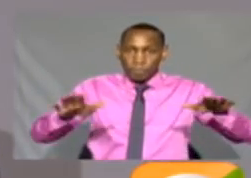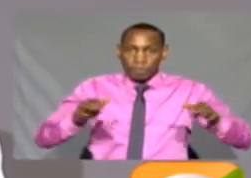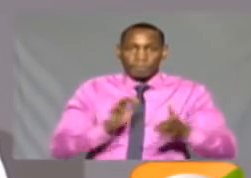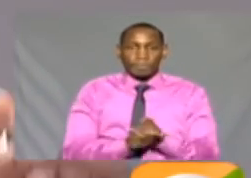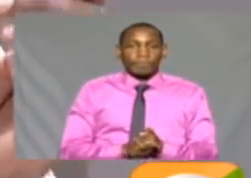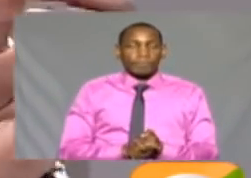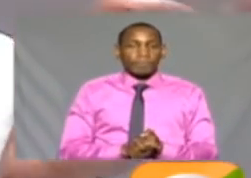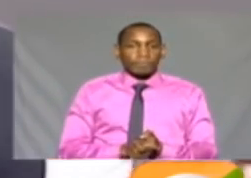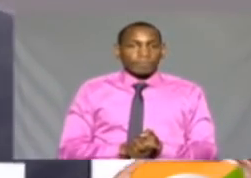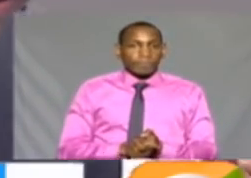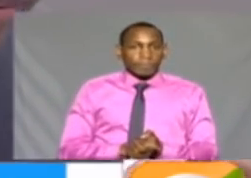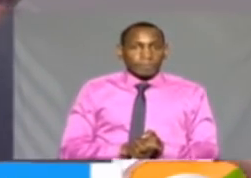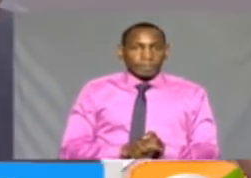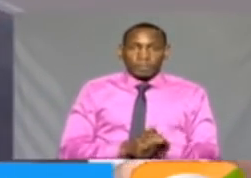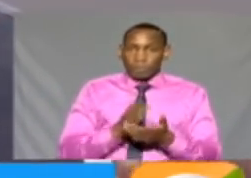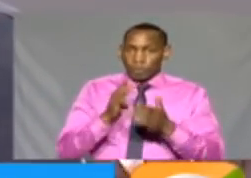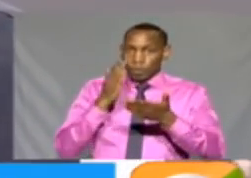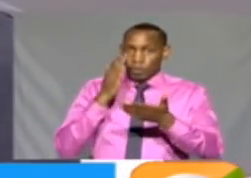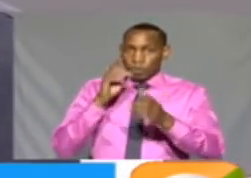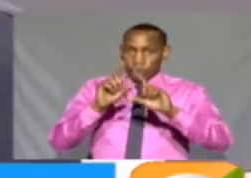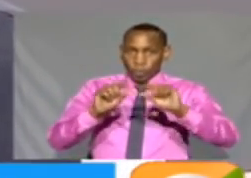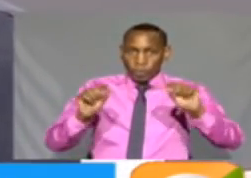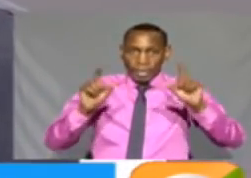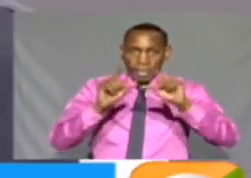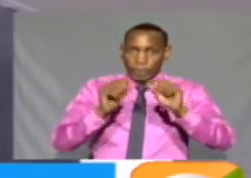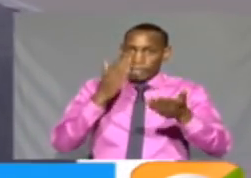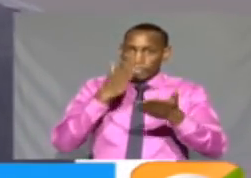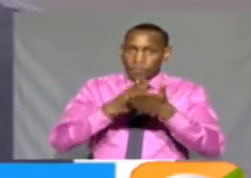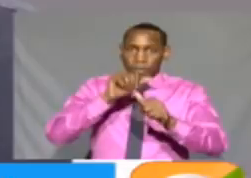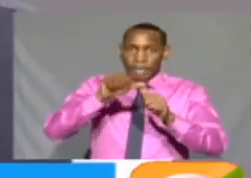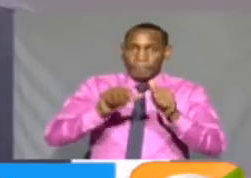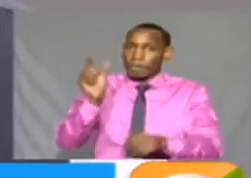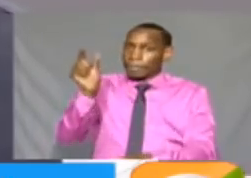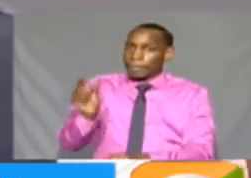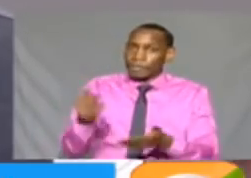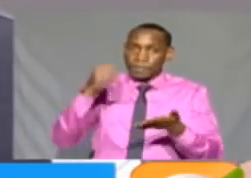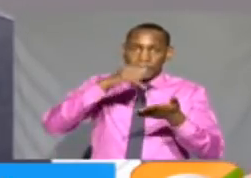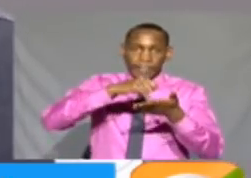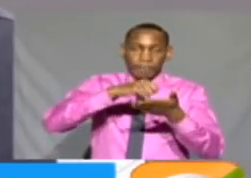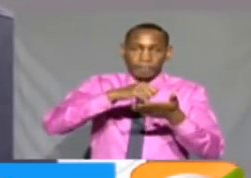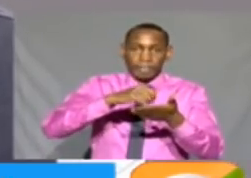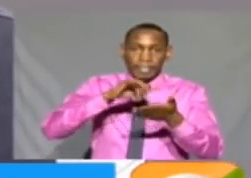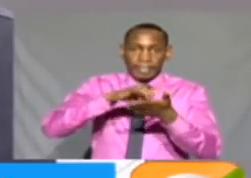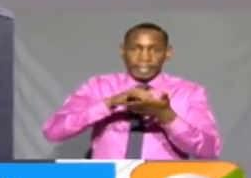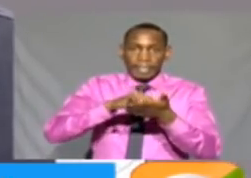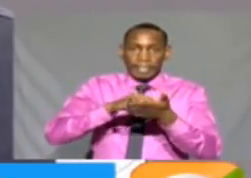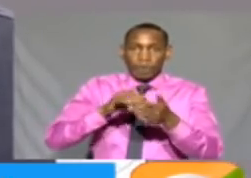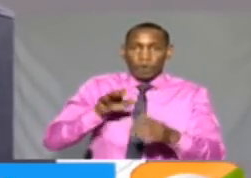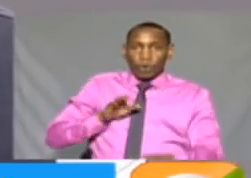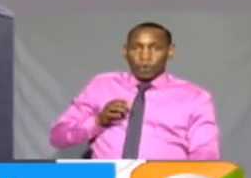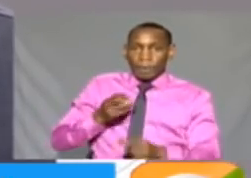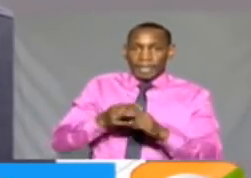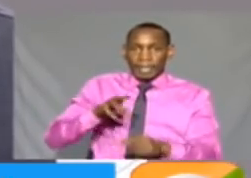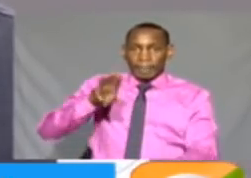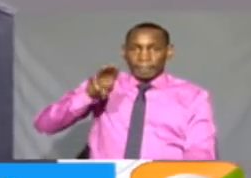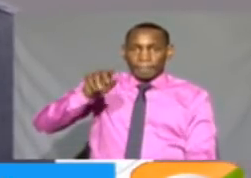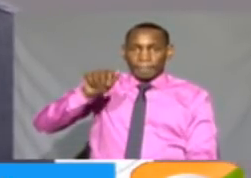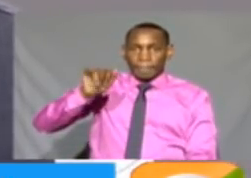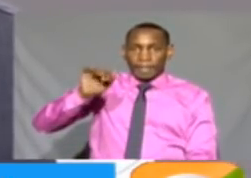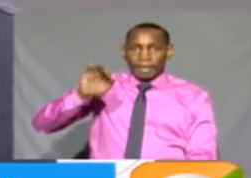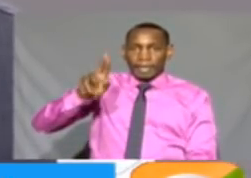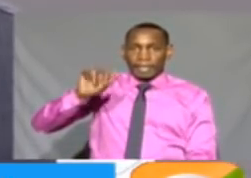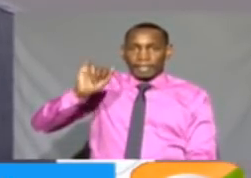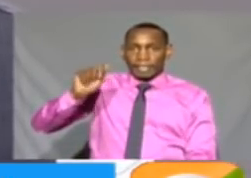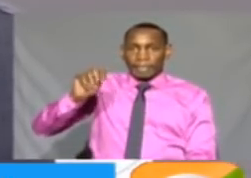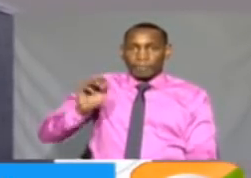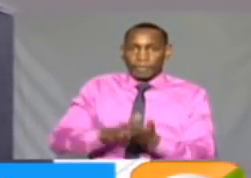this country. He was very right about the person involved here. Mm. Who is Mariam Kigenda and who is Amanda, the